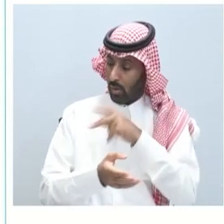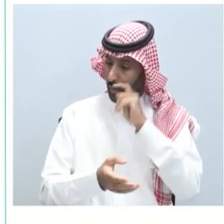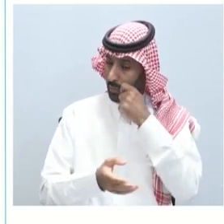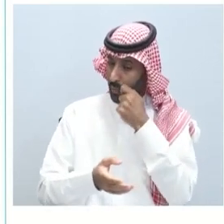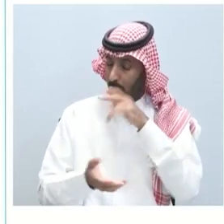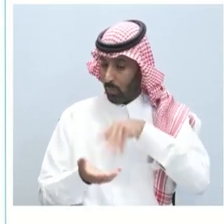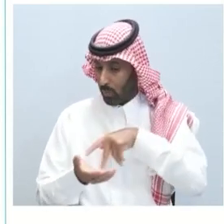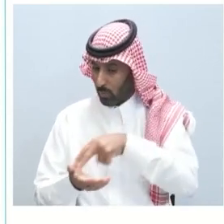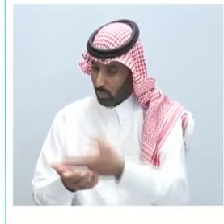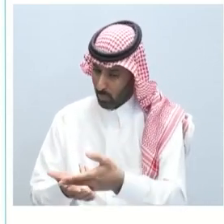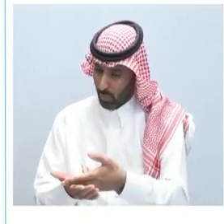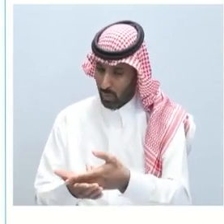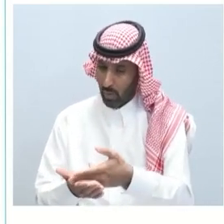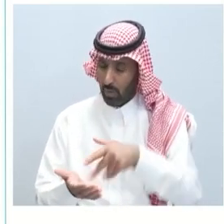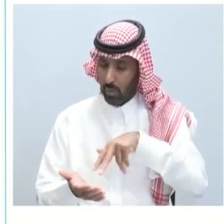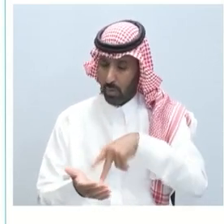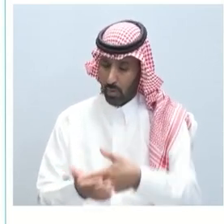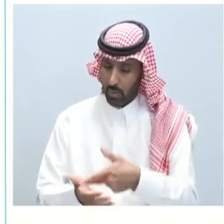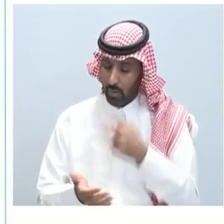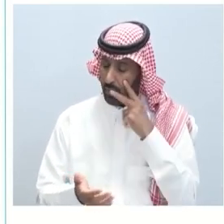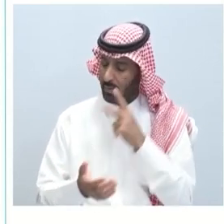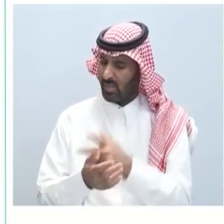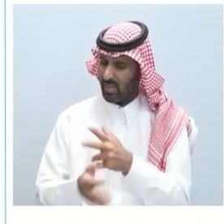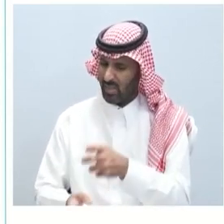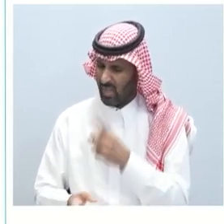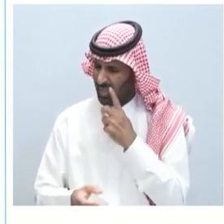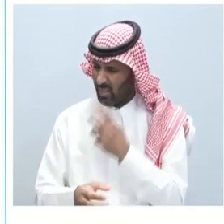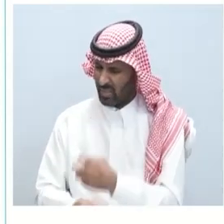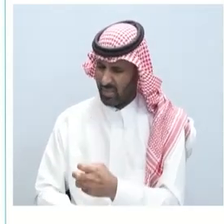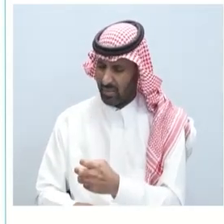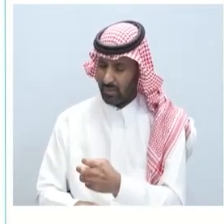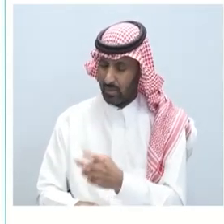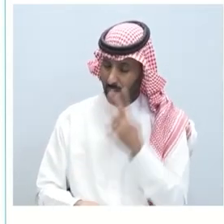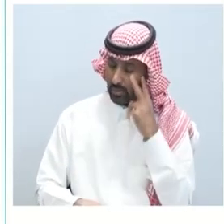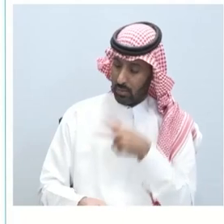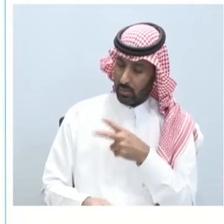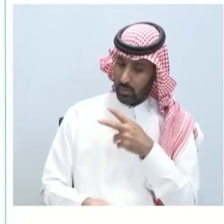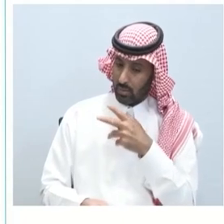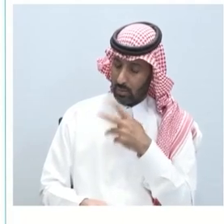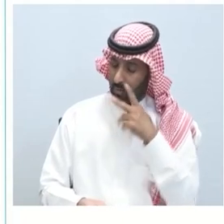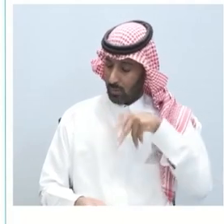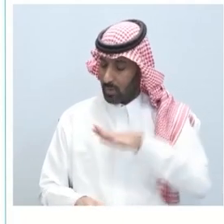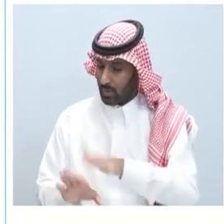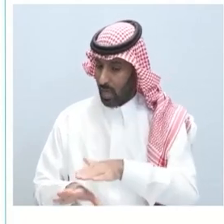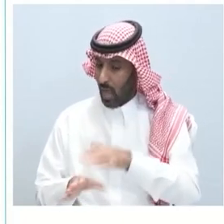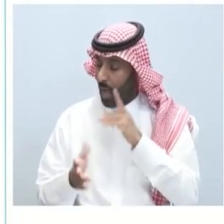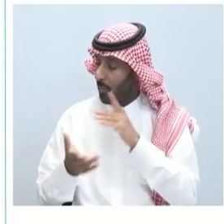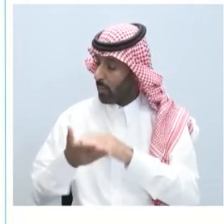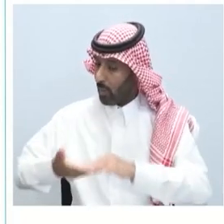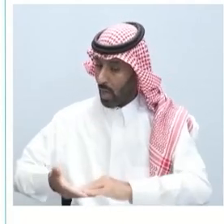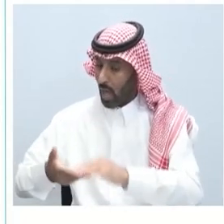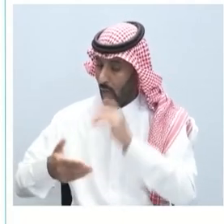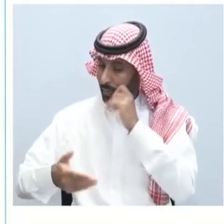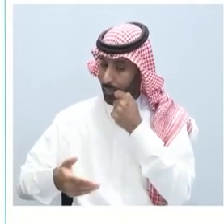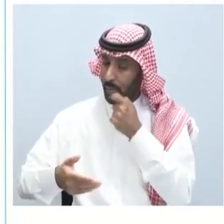and falls in front of him. The man cries out in pain. Russ knows that if he stopped to help the man, he would miss